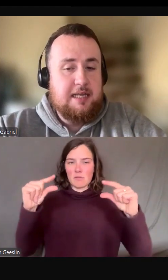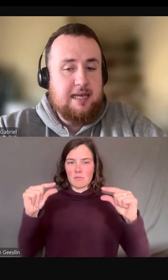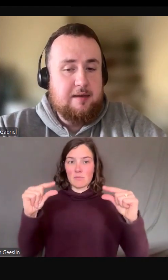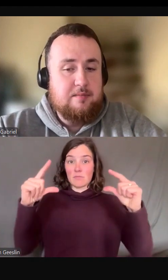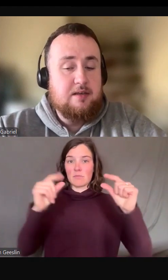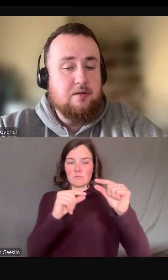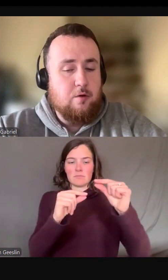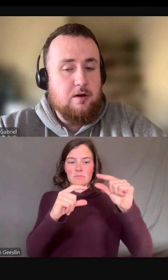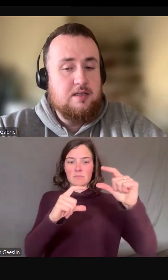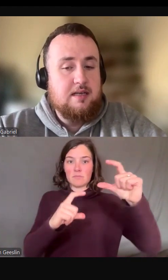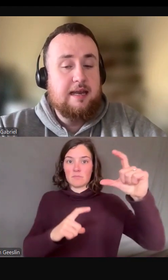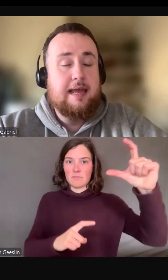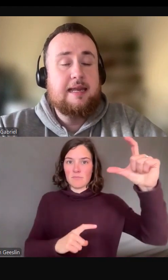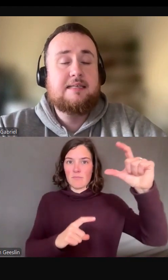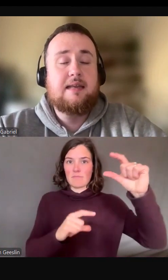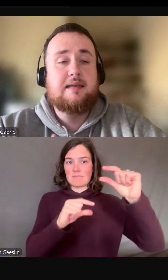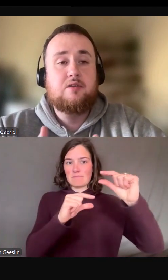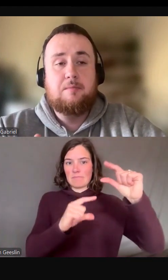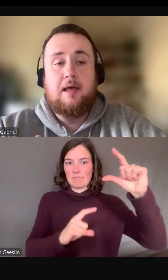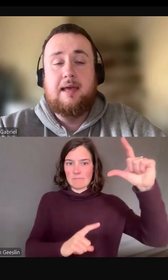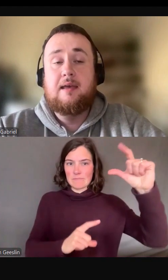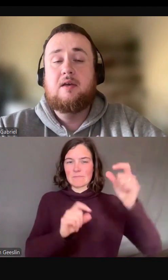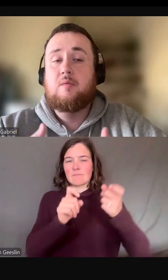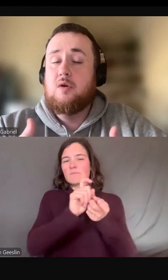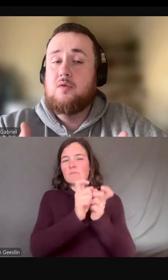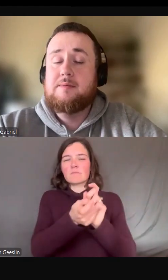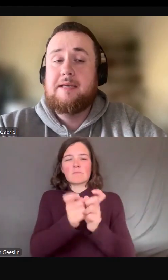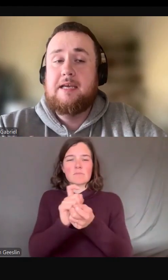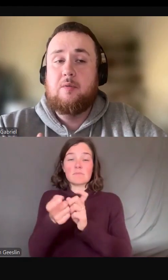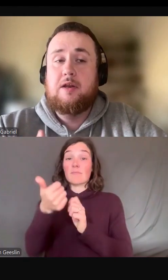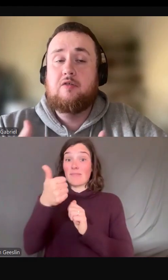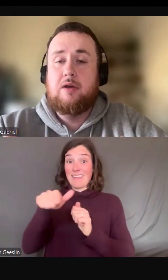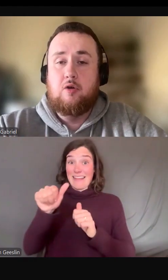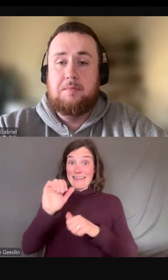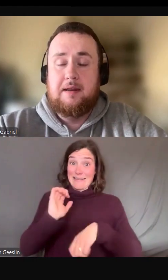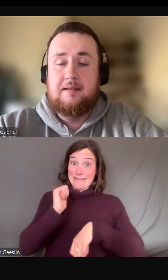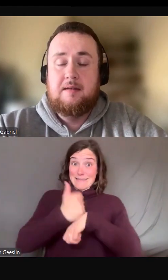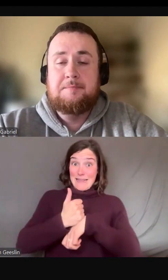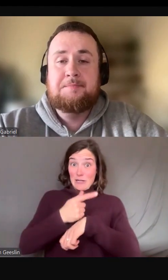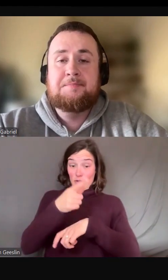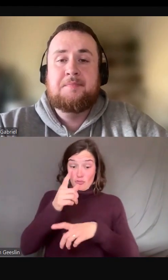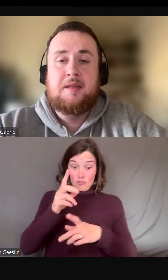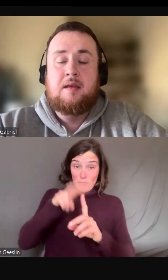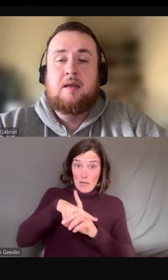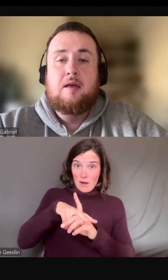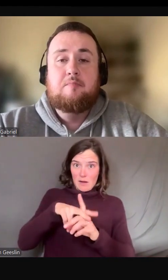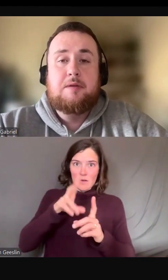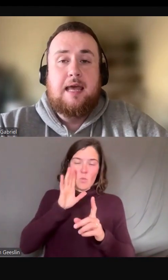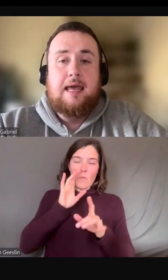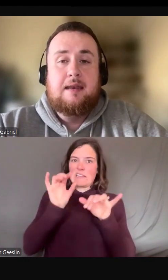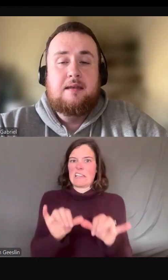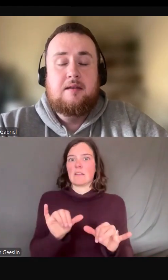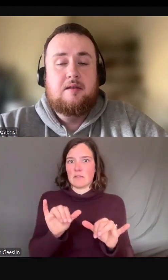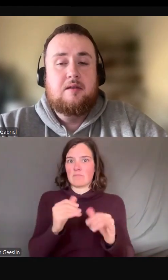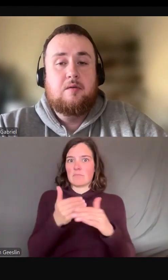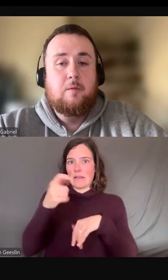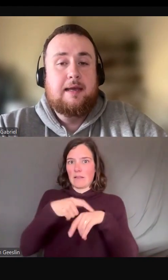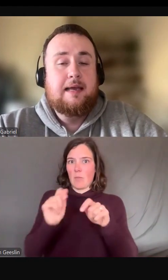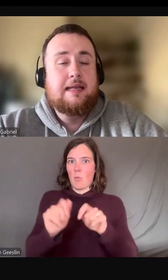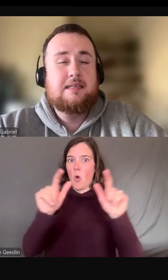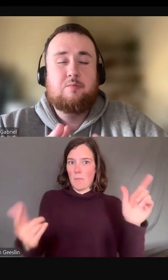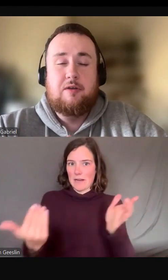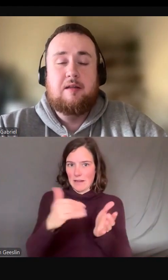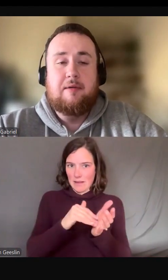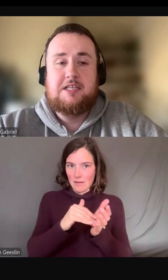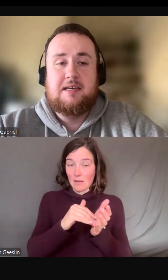change themes, of course, and any settings you apply will always be here when you reopen it. But then we can get